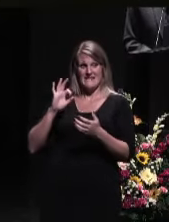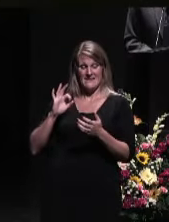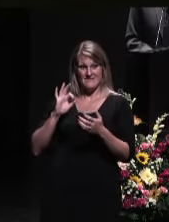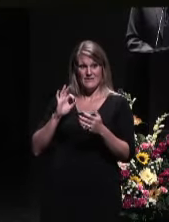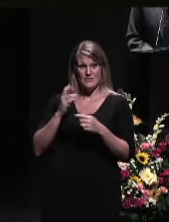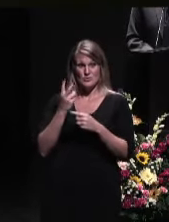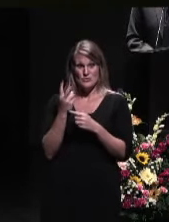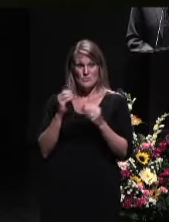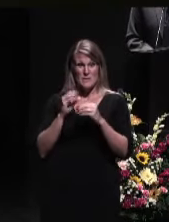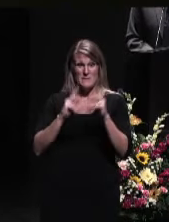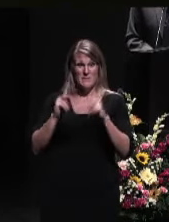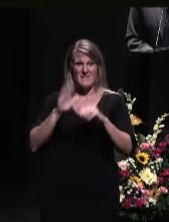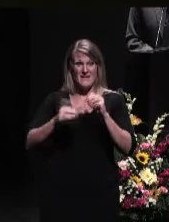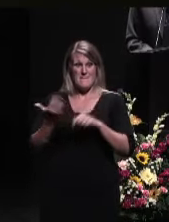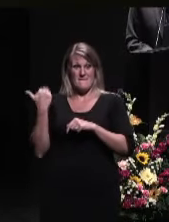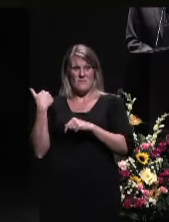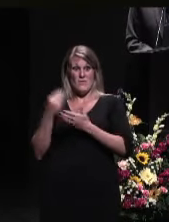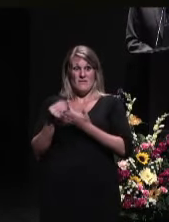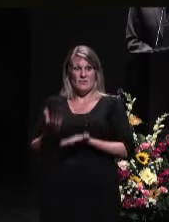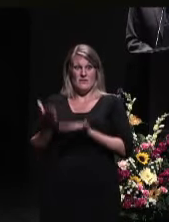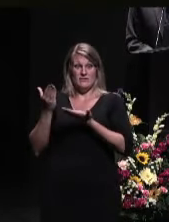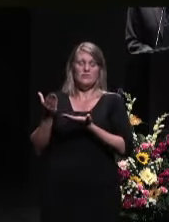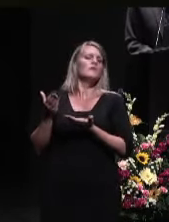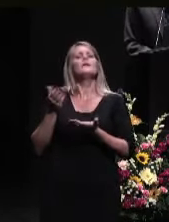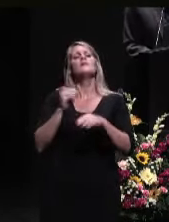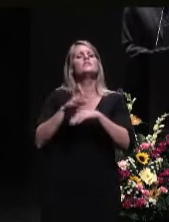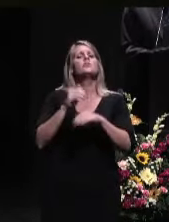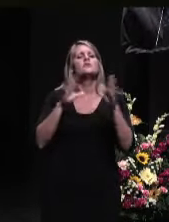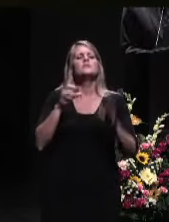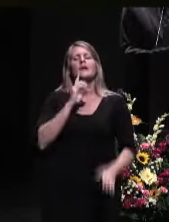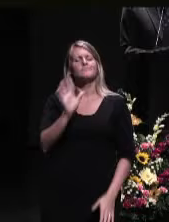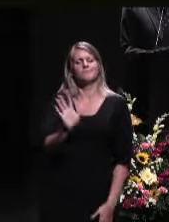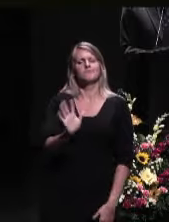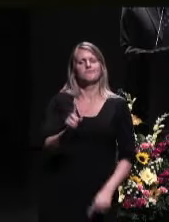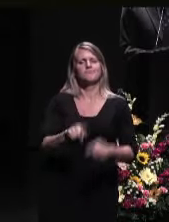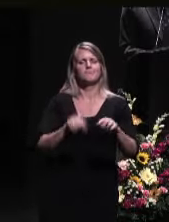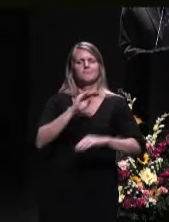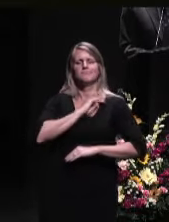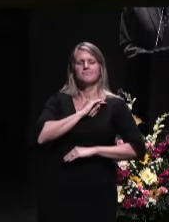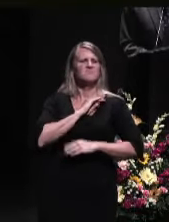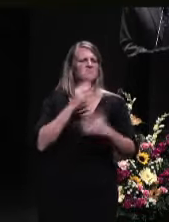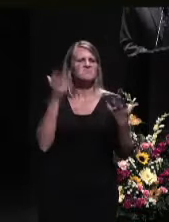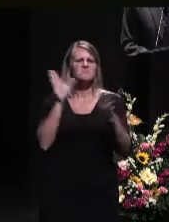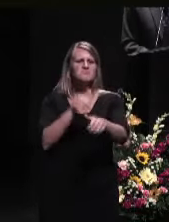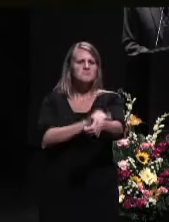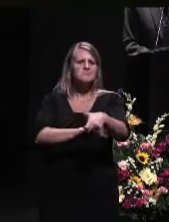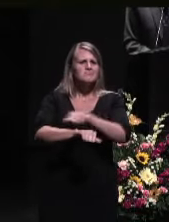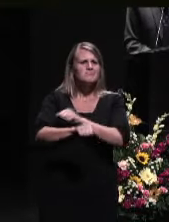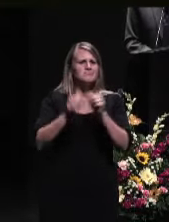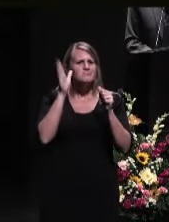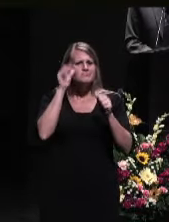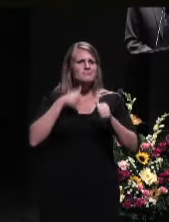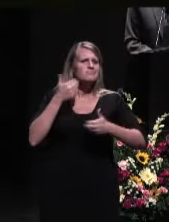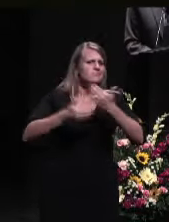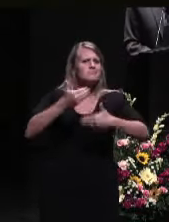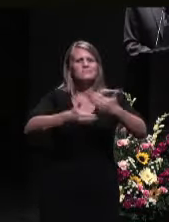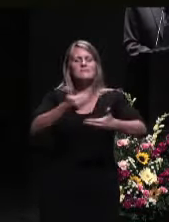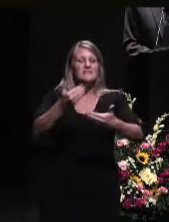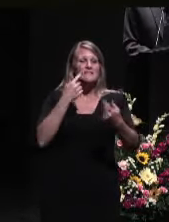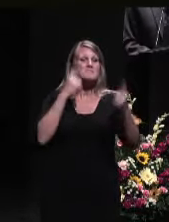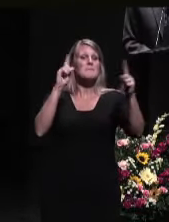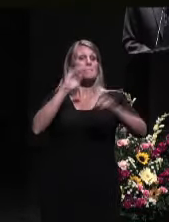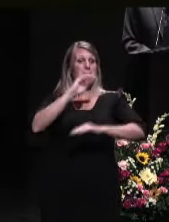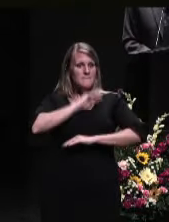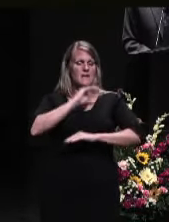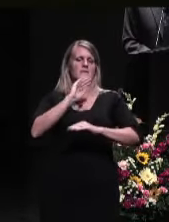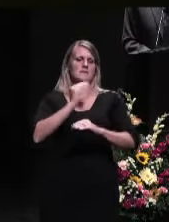The consultant said this could never be done. We truly punch above our weight in a number of different areas, and I think you should all be